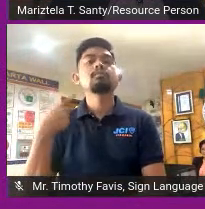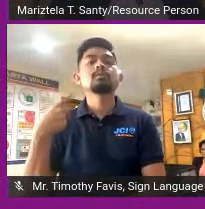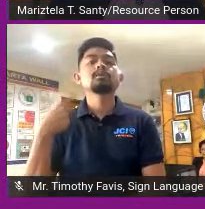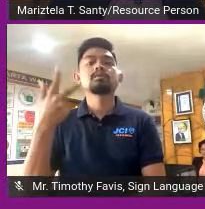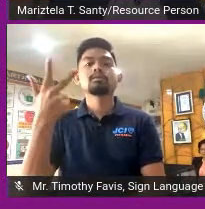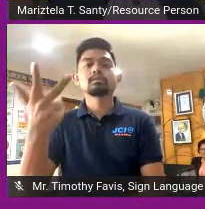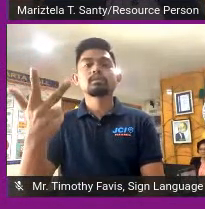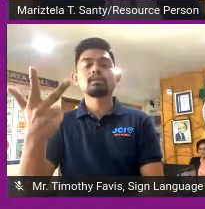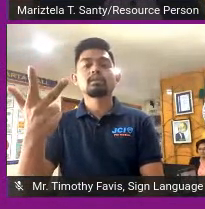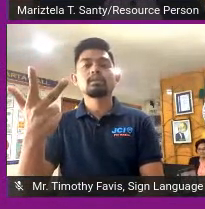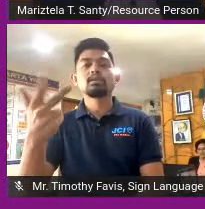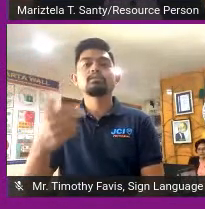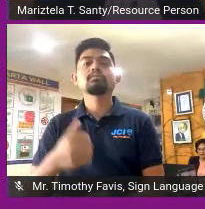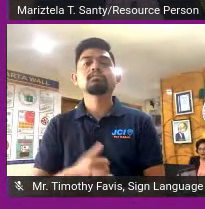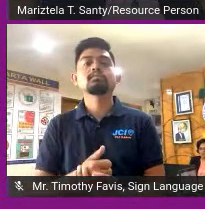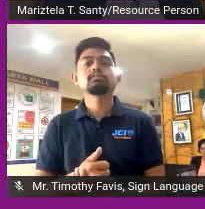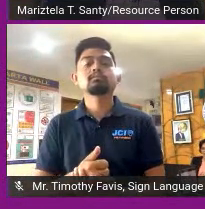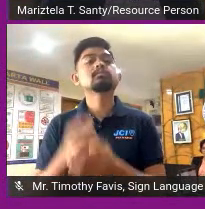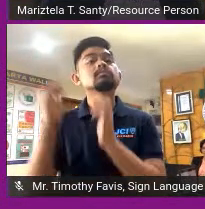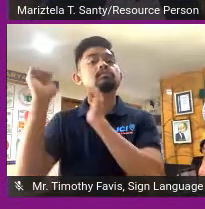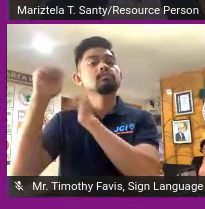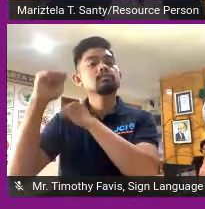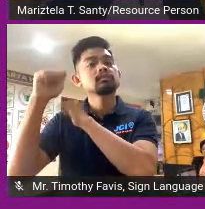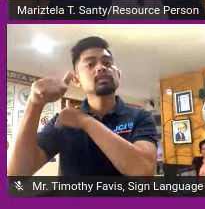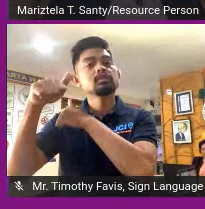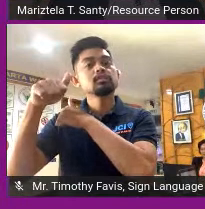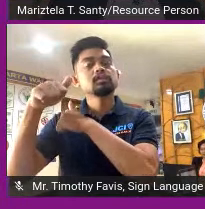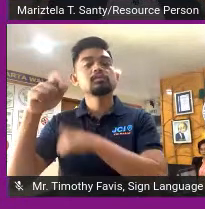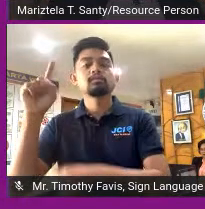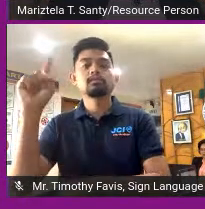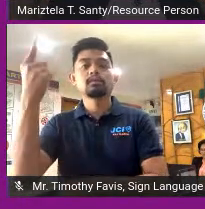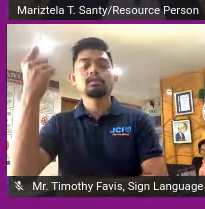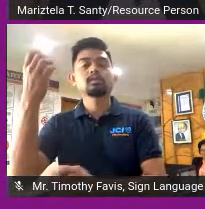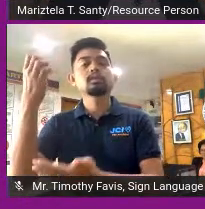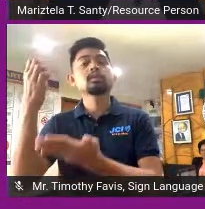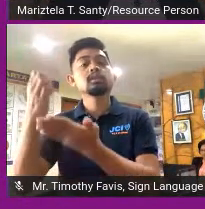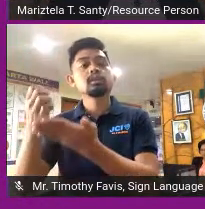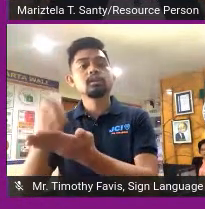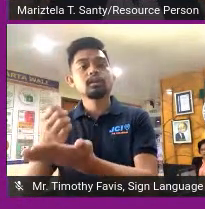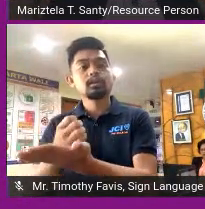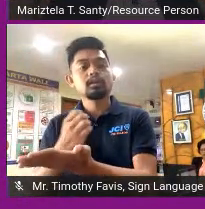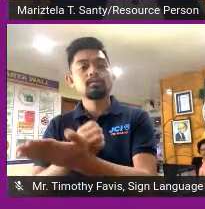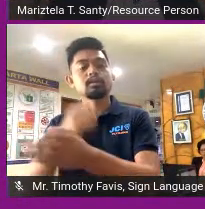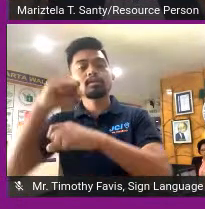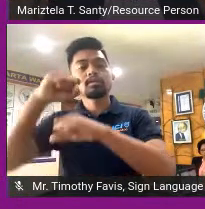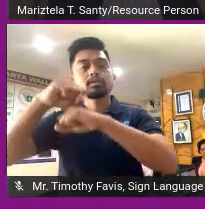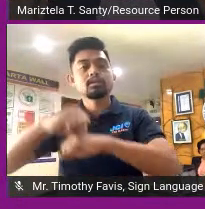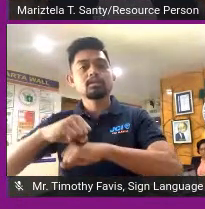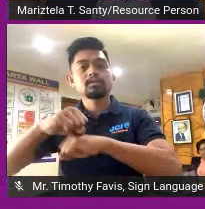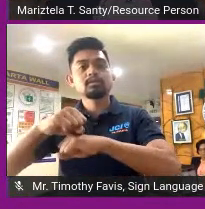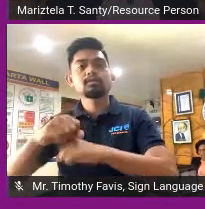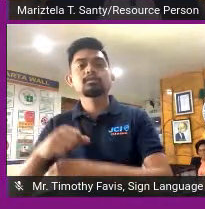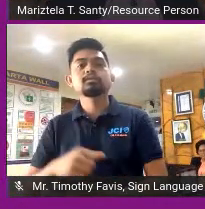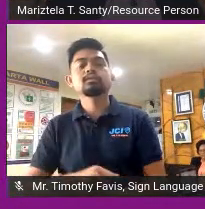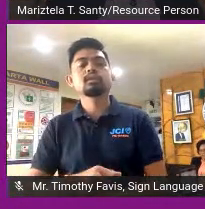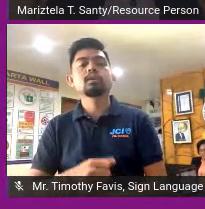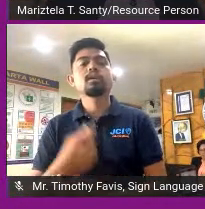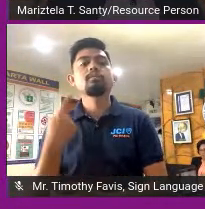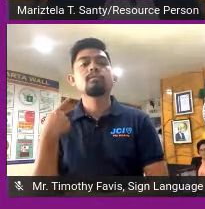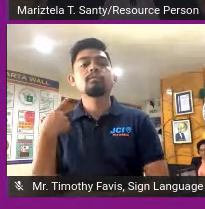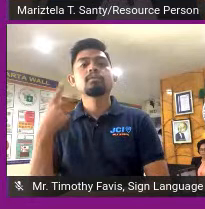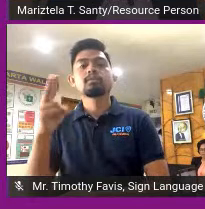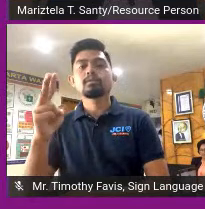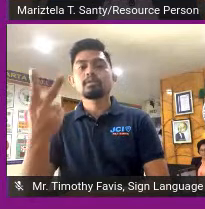3 aspects. We have the pangkabuhayan or the economic structure. We have